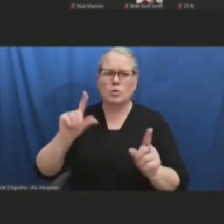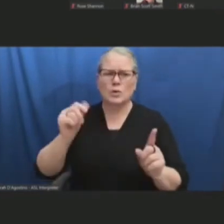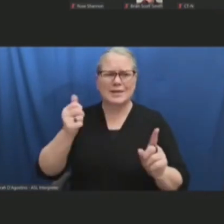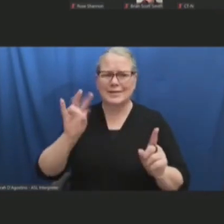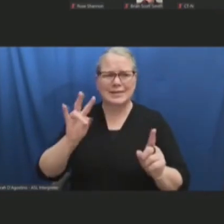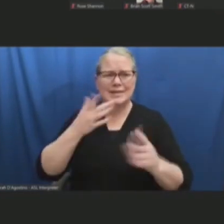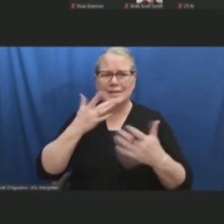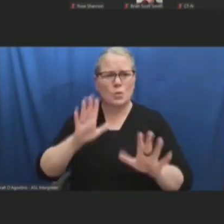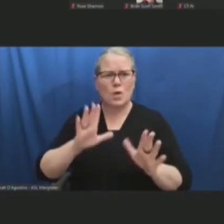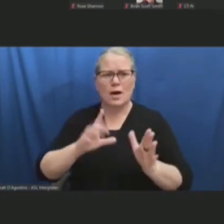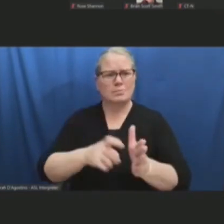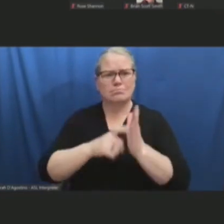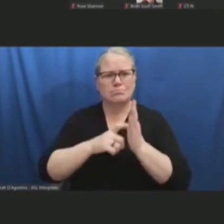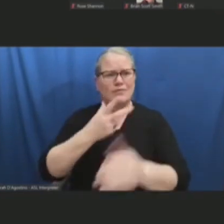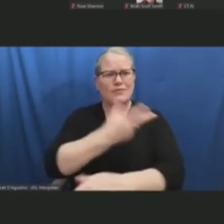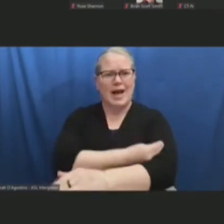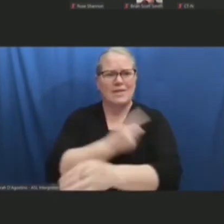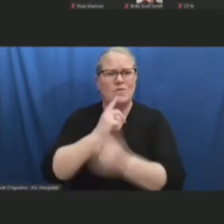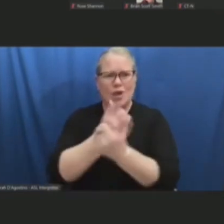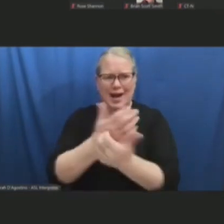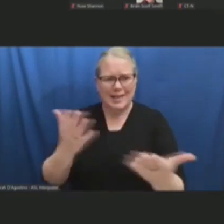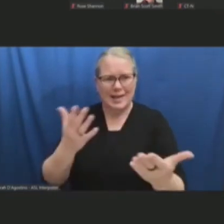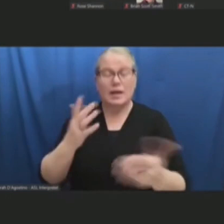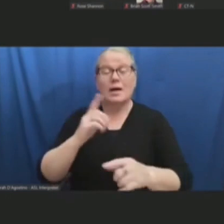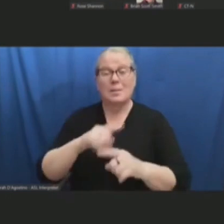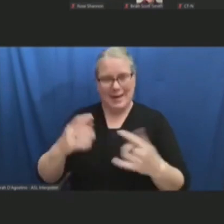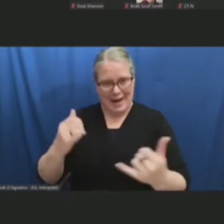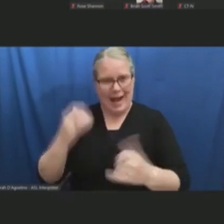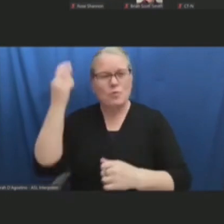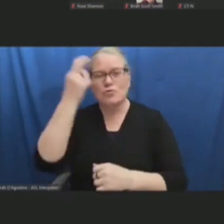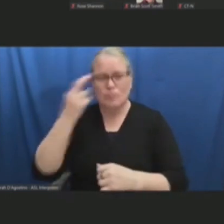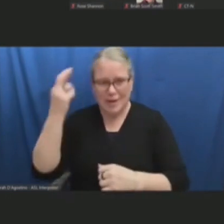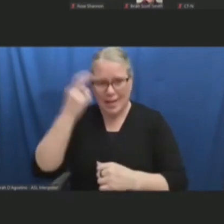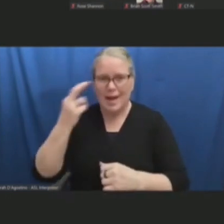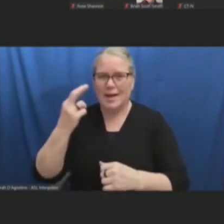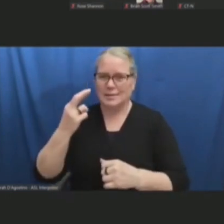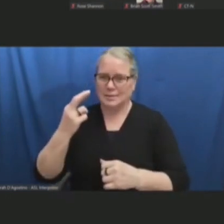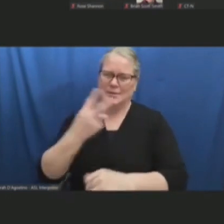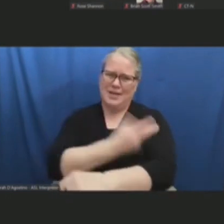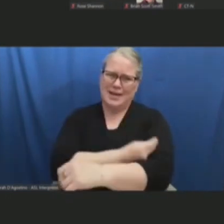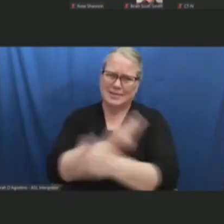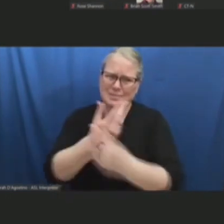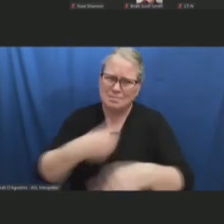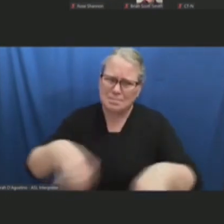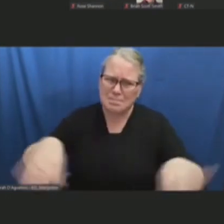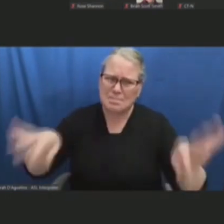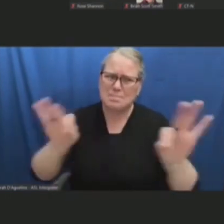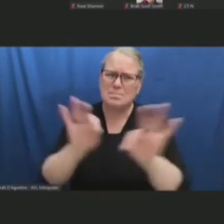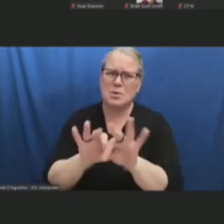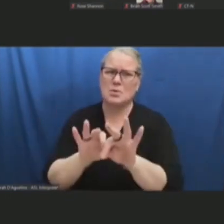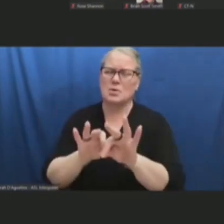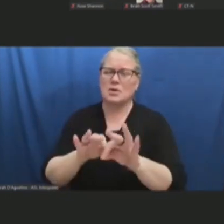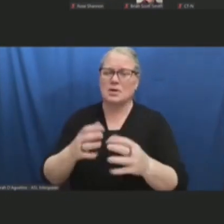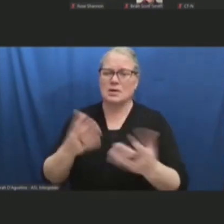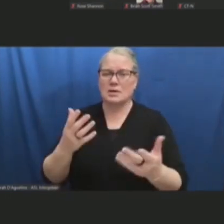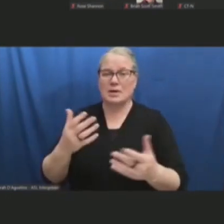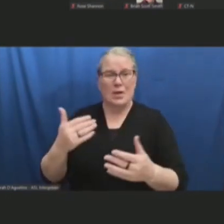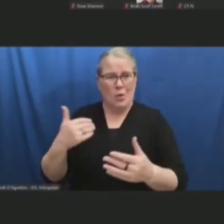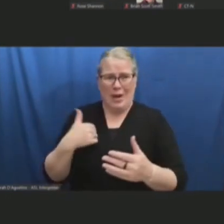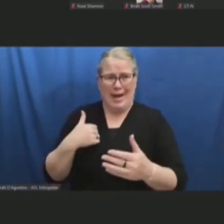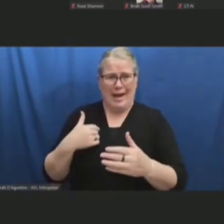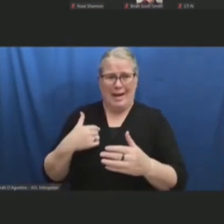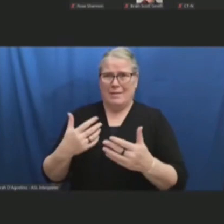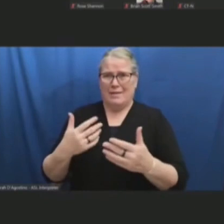for anything. I think we know how important vaccines are. We've got core ones that go back,